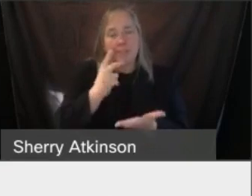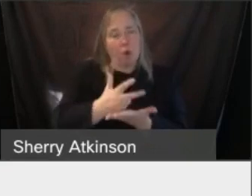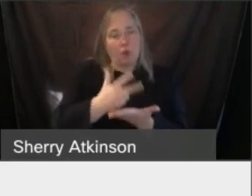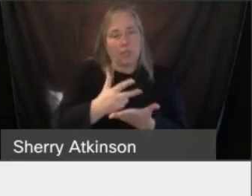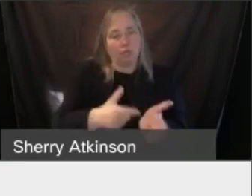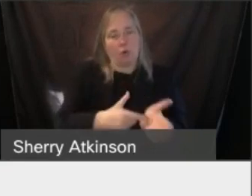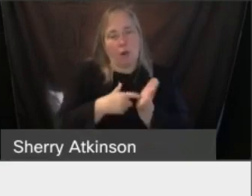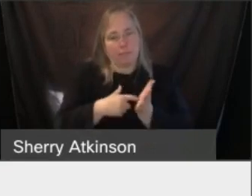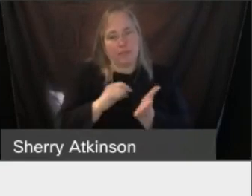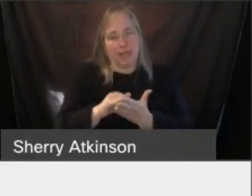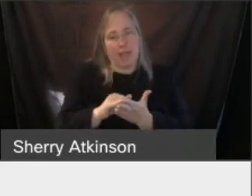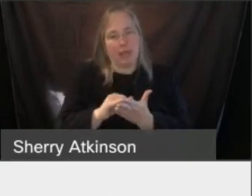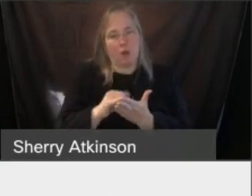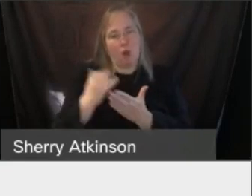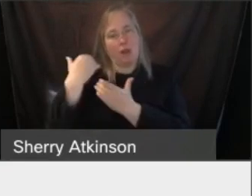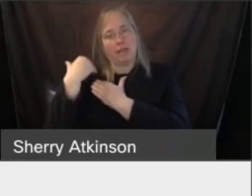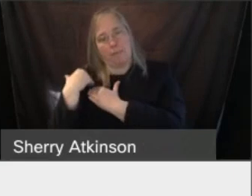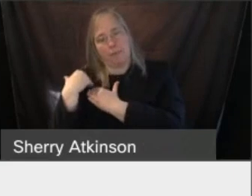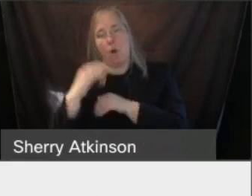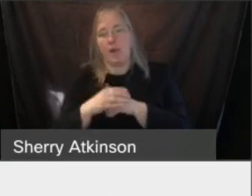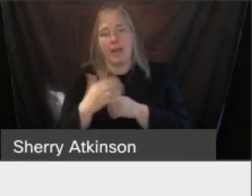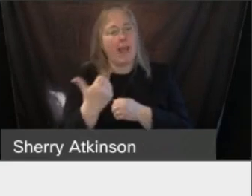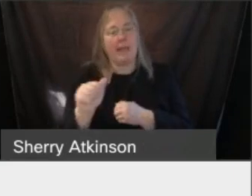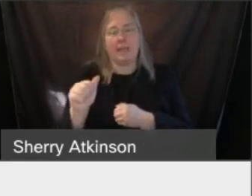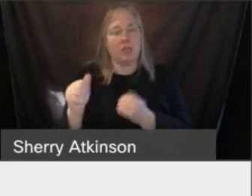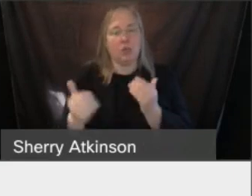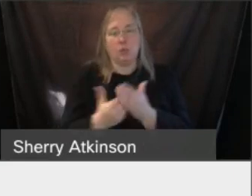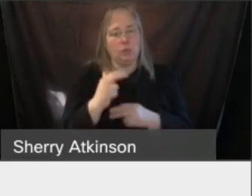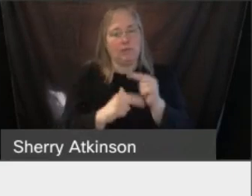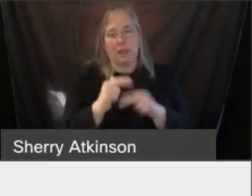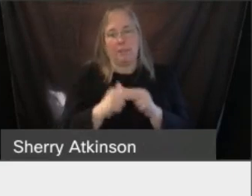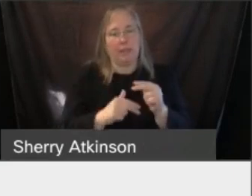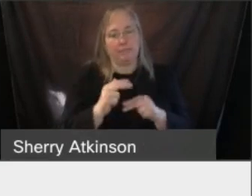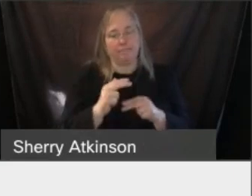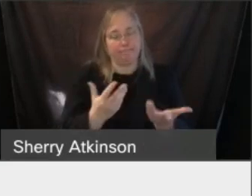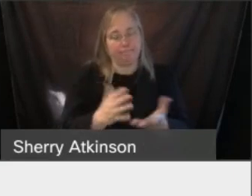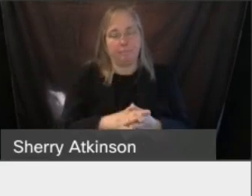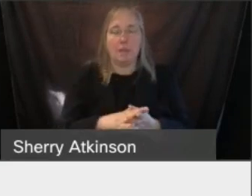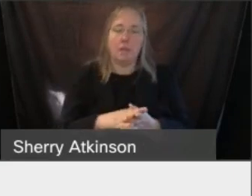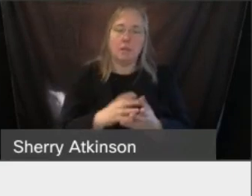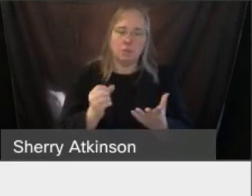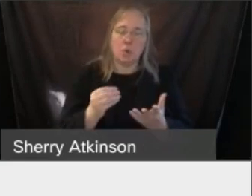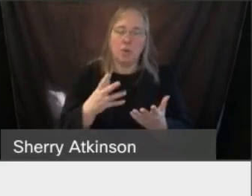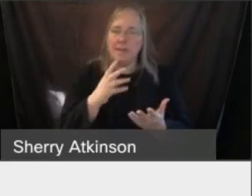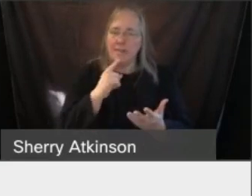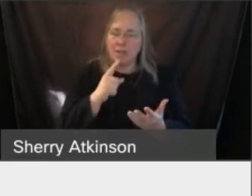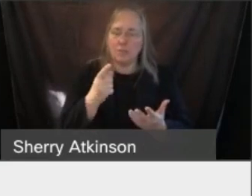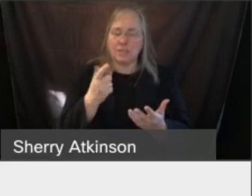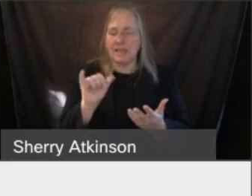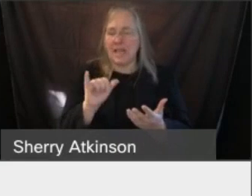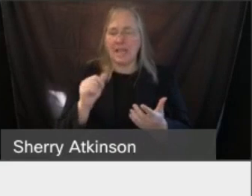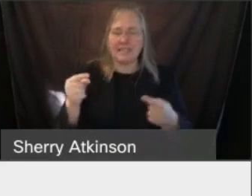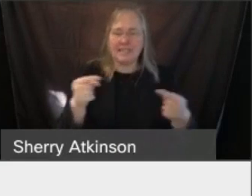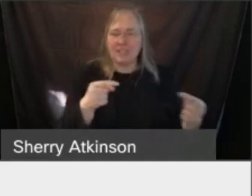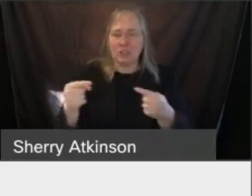that are incumbent upon any new development. So there's like this tension between the fact